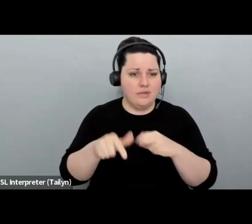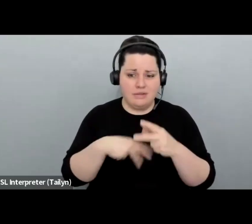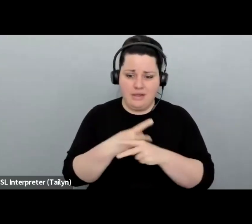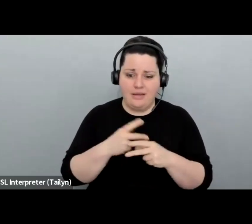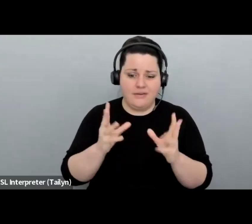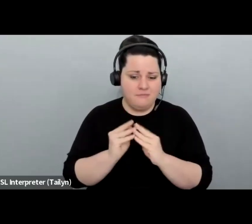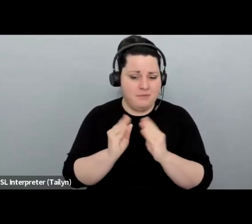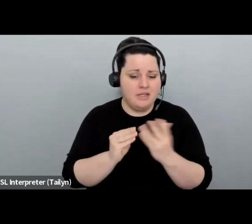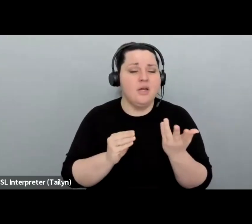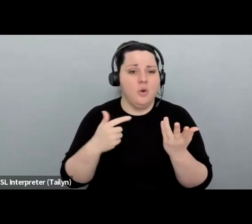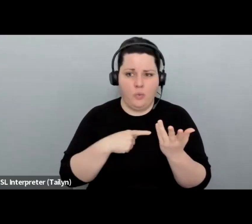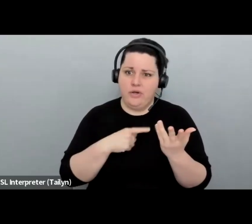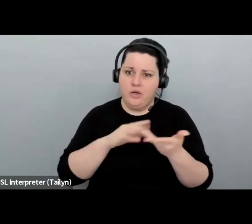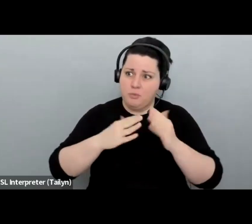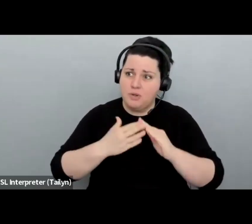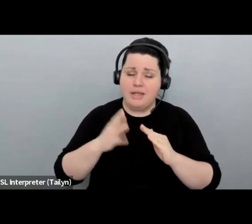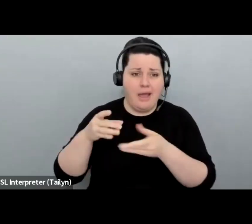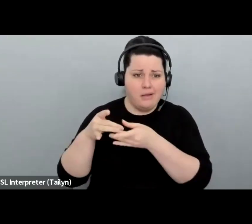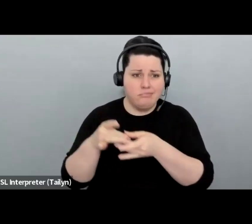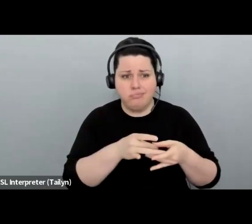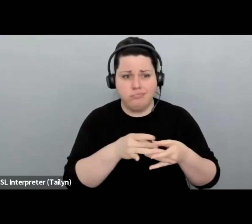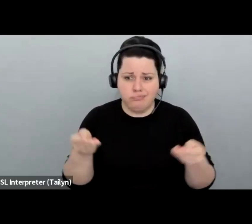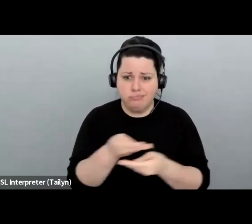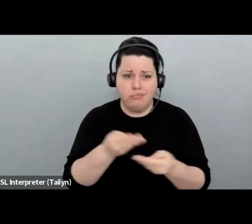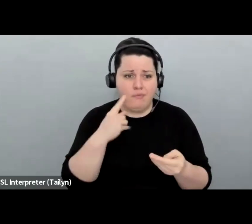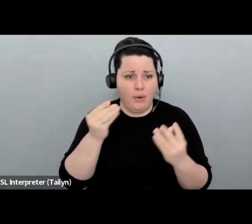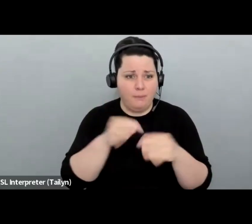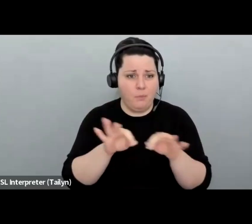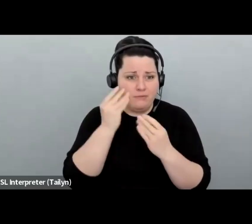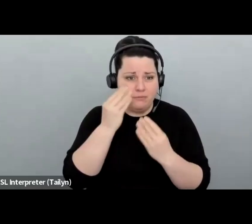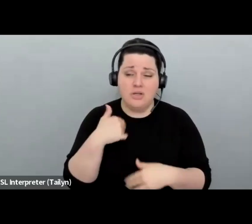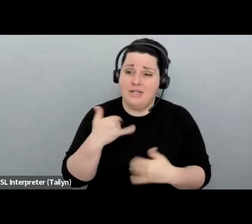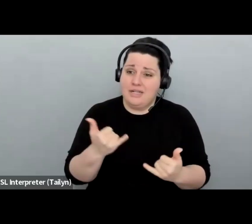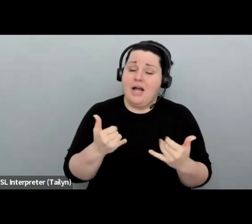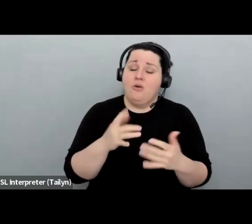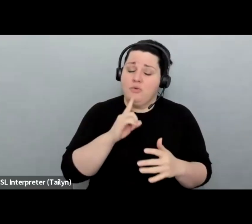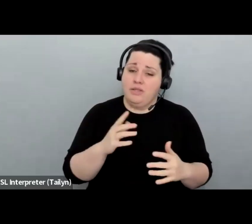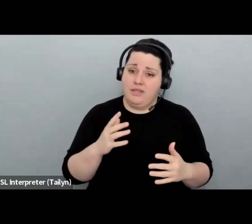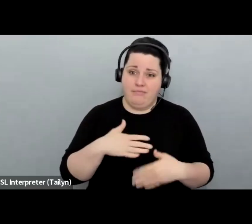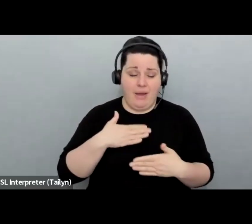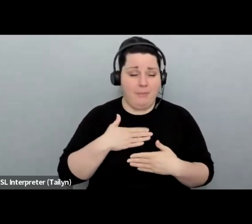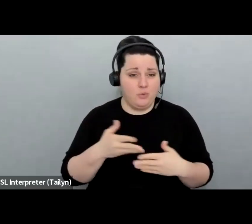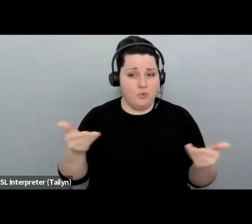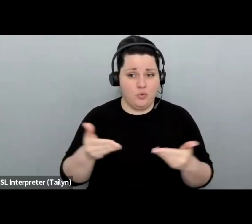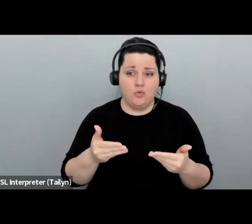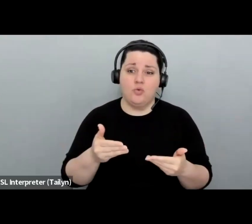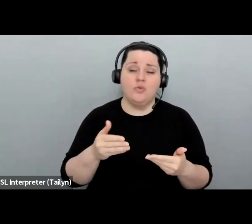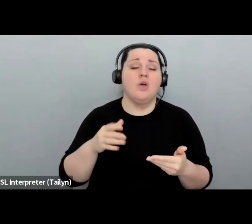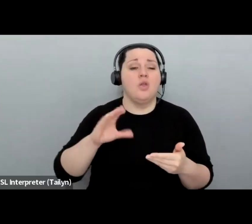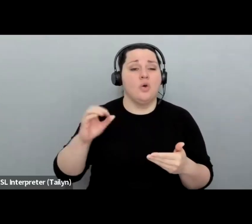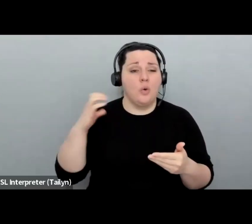be a conduit for important information. And so with that, it's my pleasure to introduce our conference co-chair and a member of the New York City Arts and